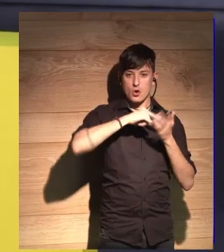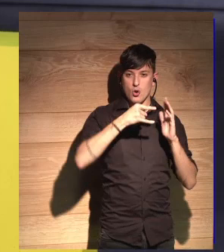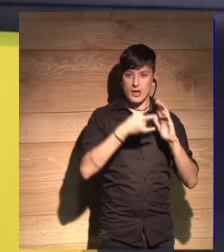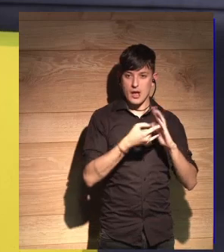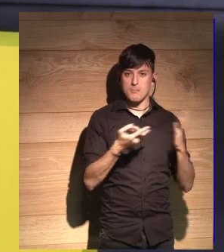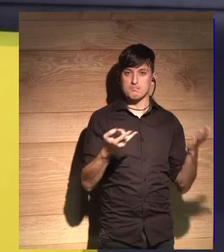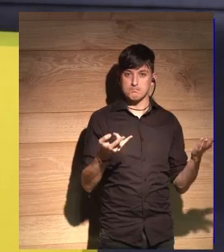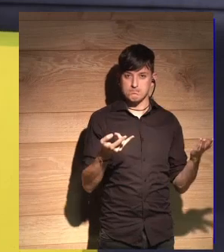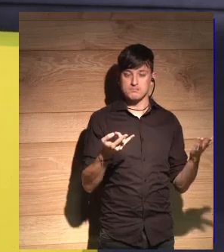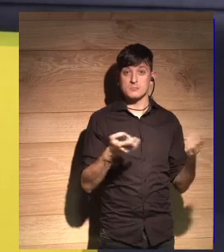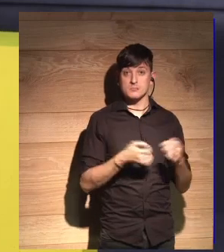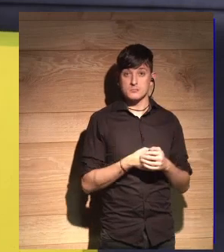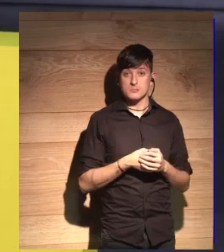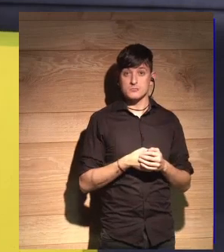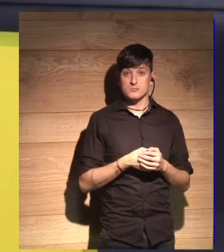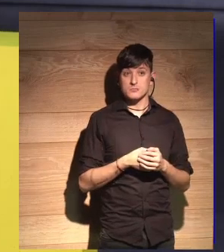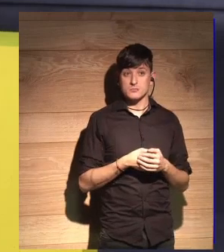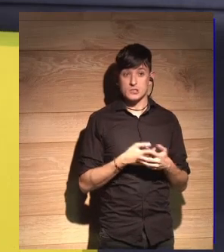and by being